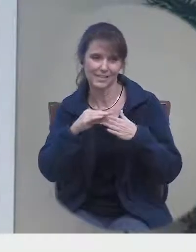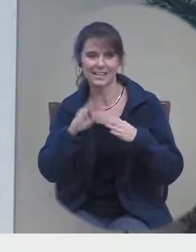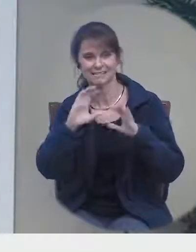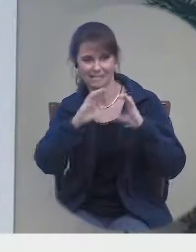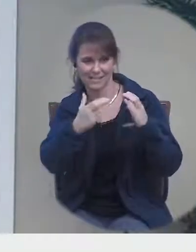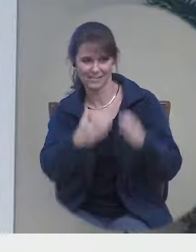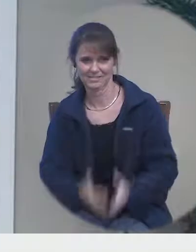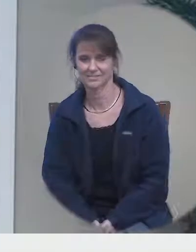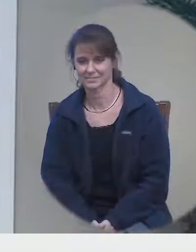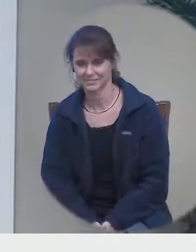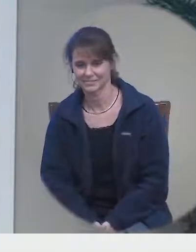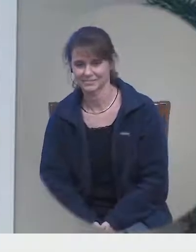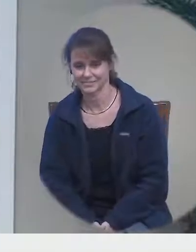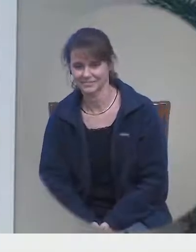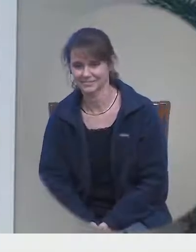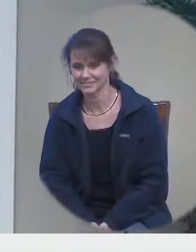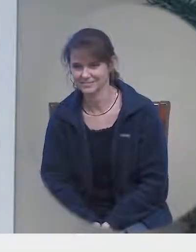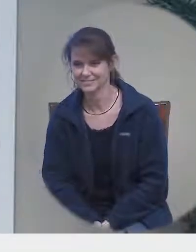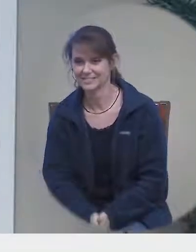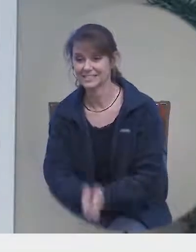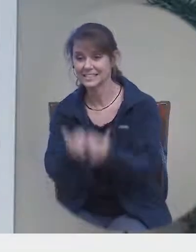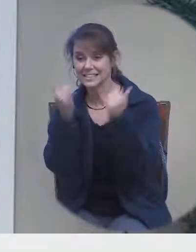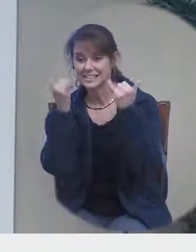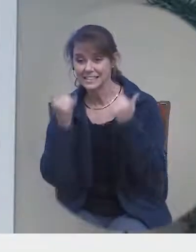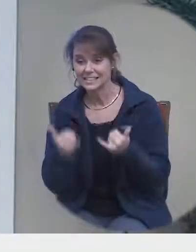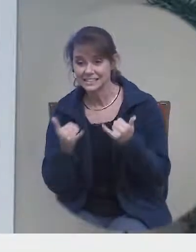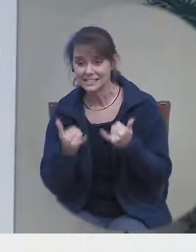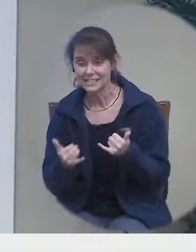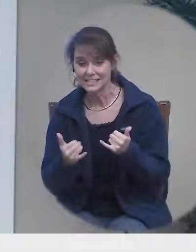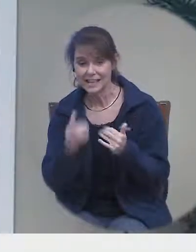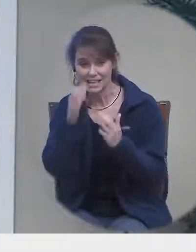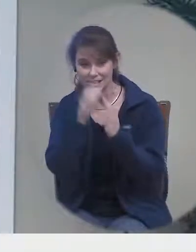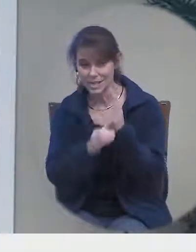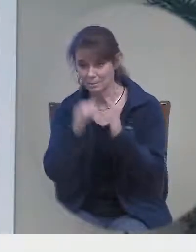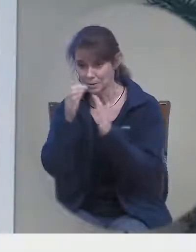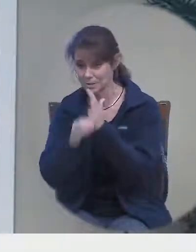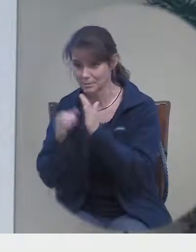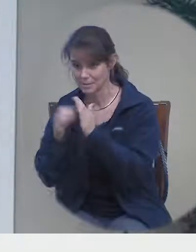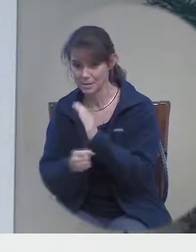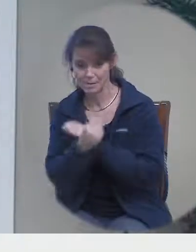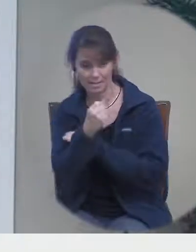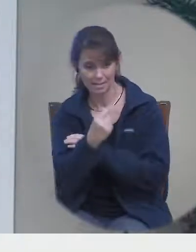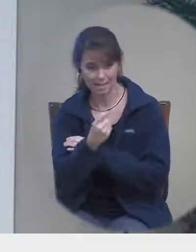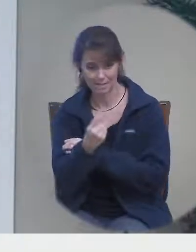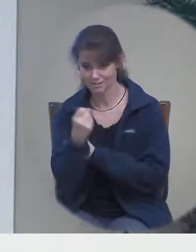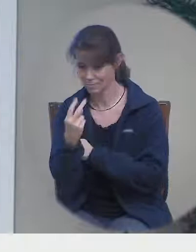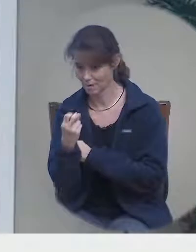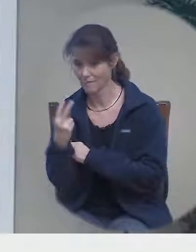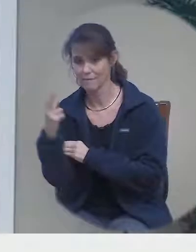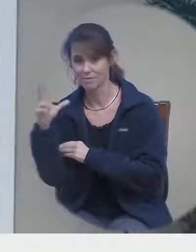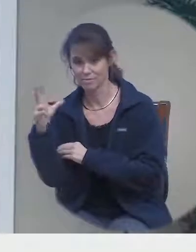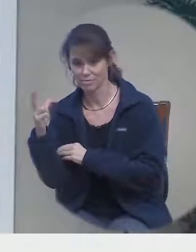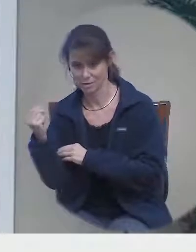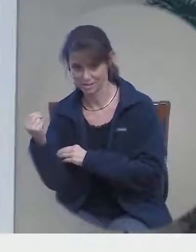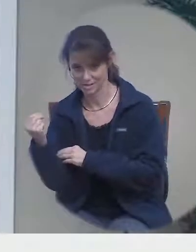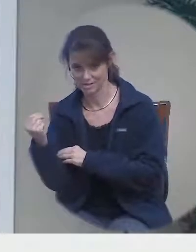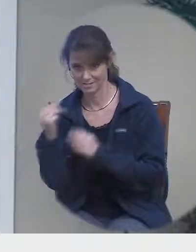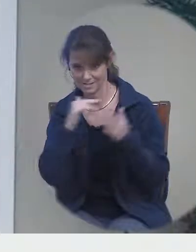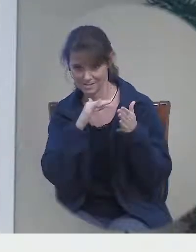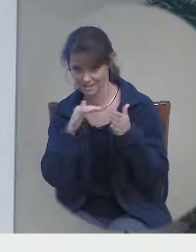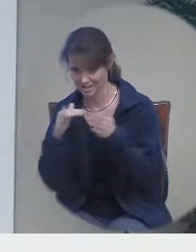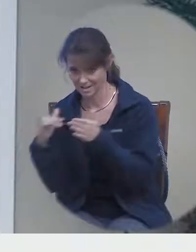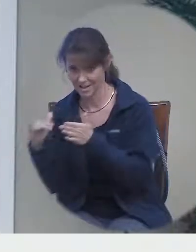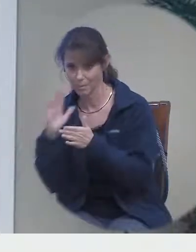study. Tonight we're going to be looking at three chapters, chapter 11, 12, and 13, which really conclude our study of the book of